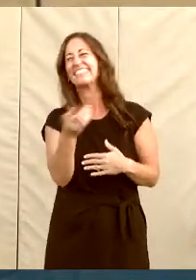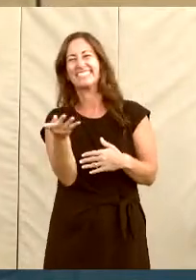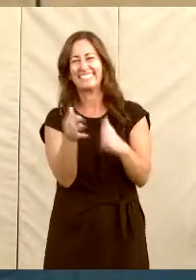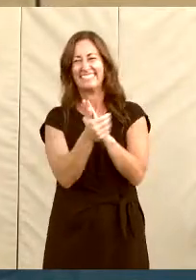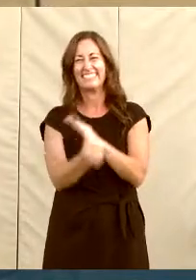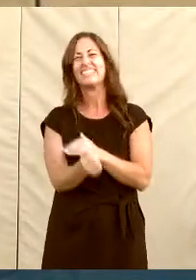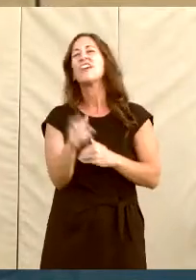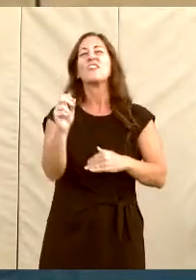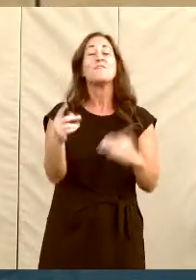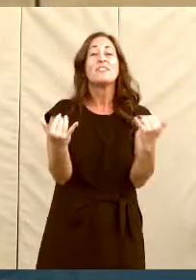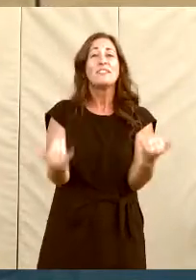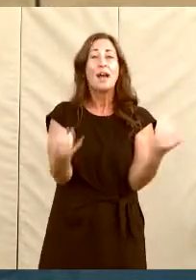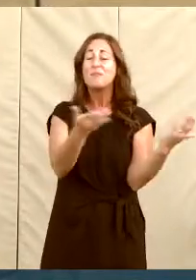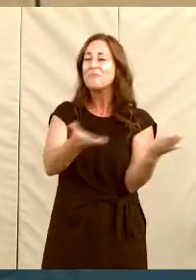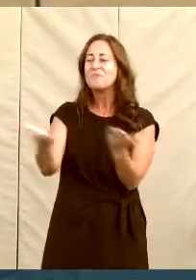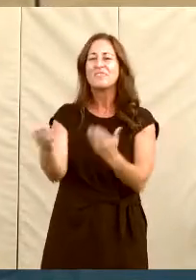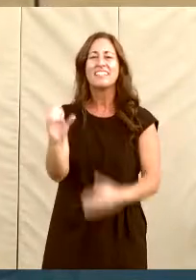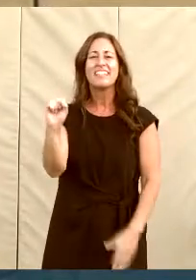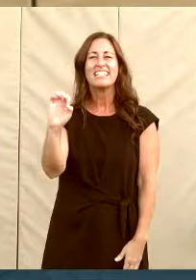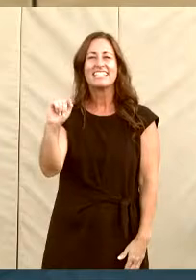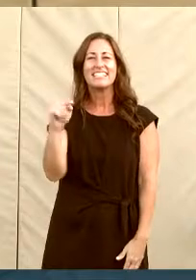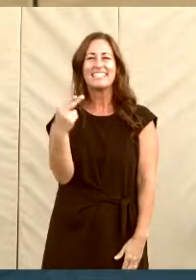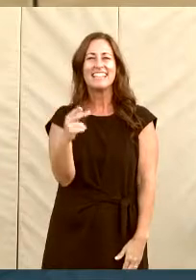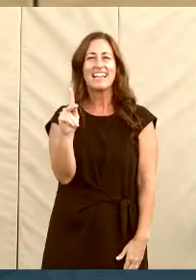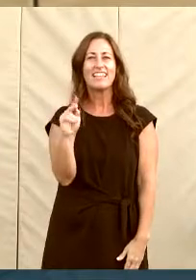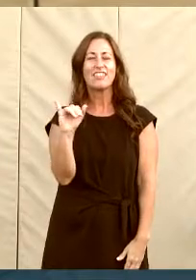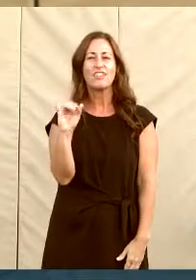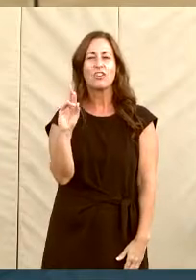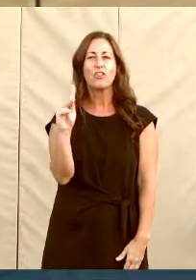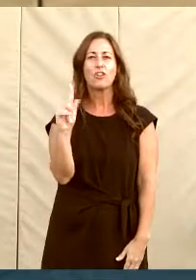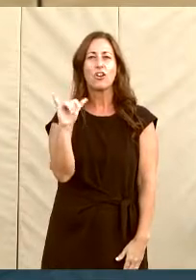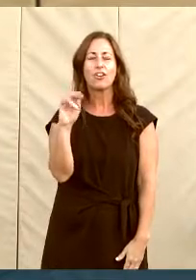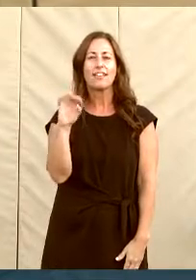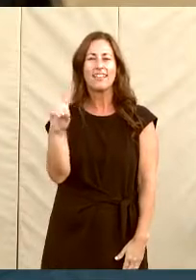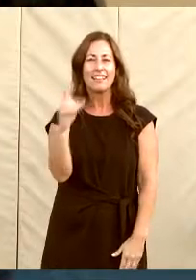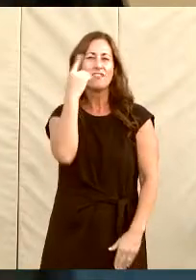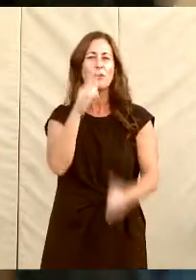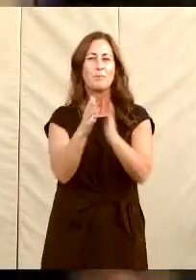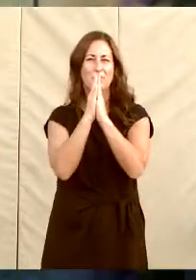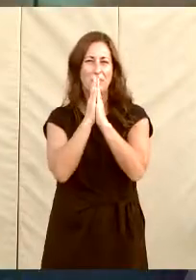invite Seth Kirkland to the podium for the invocation.